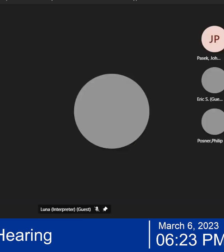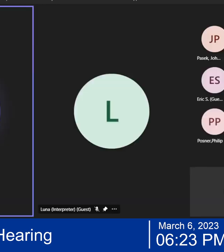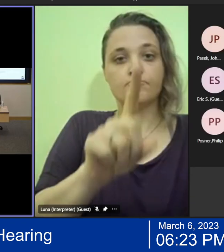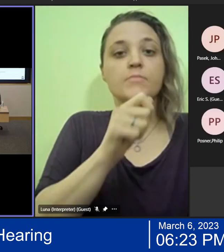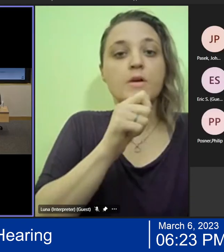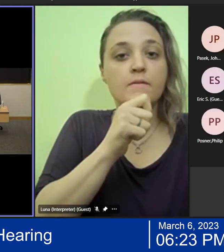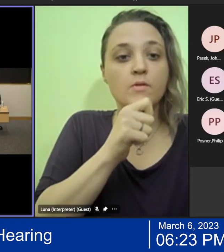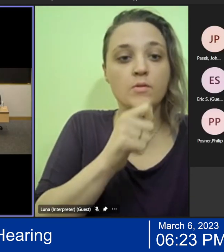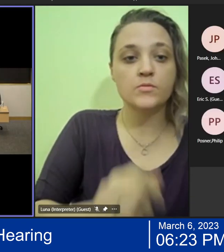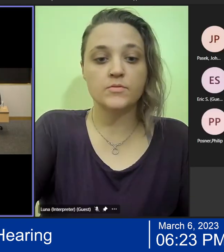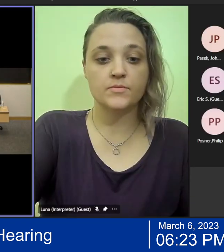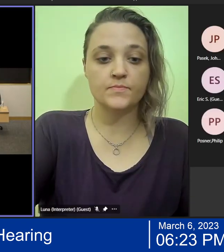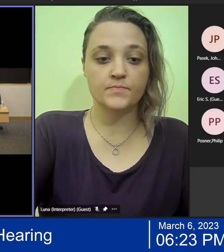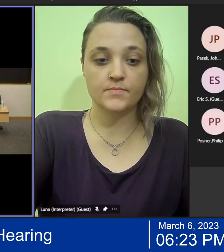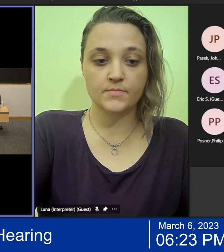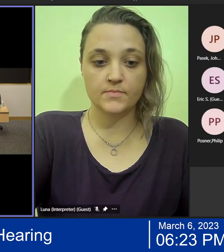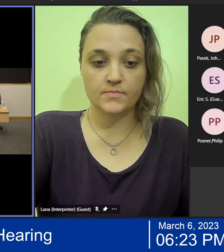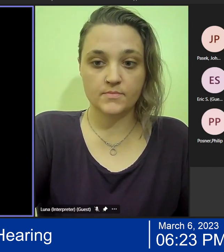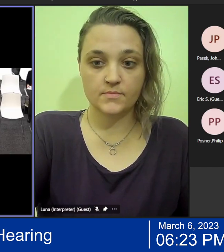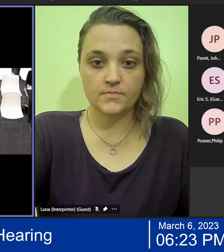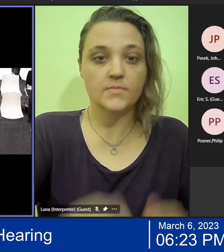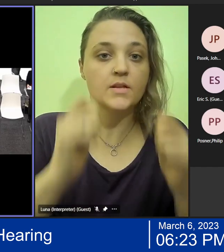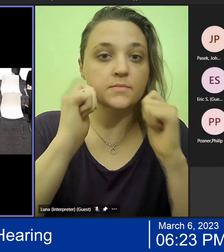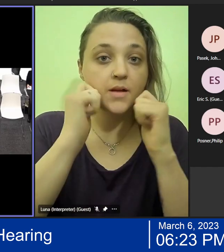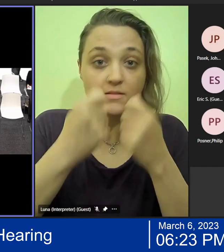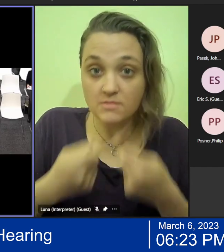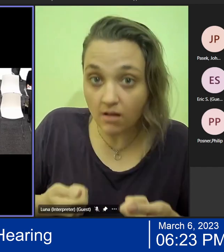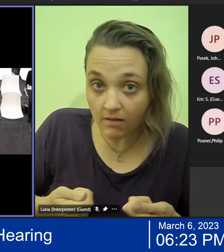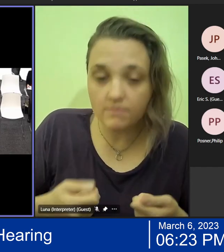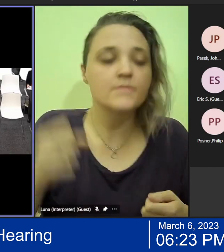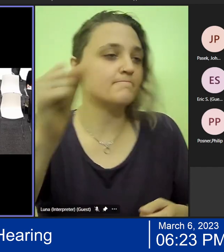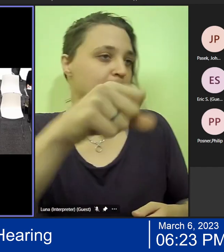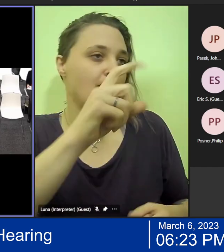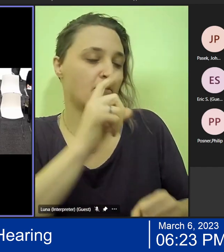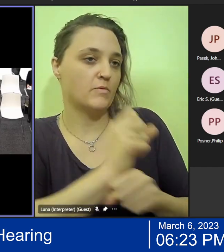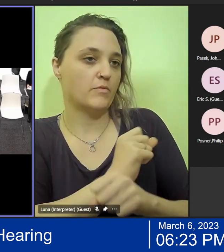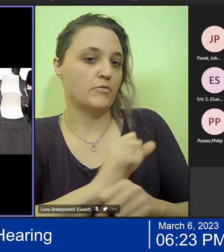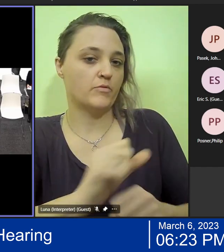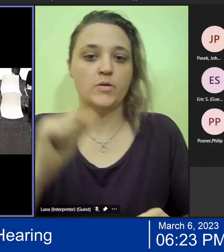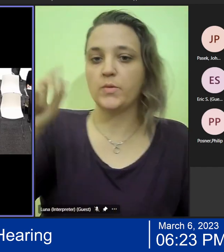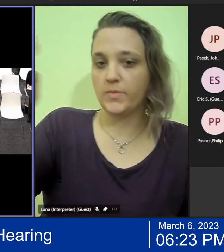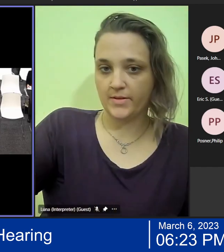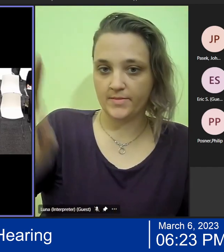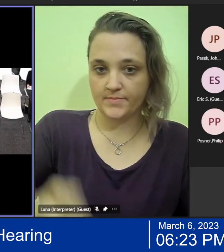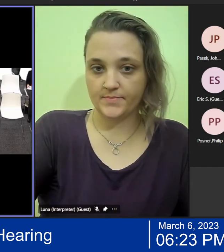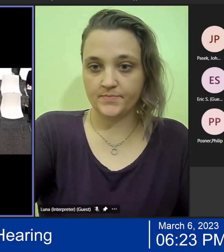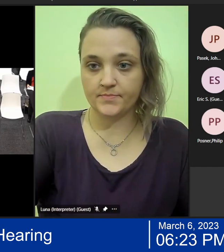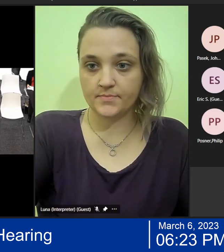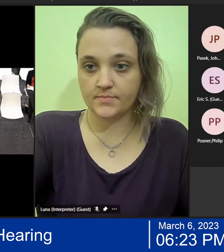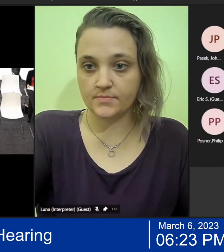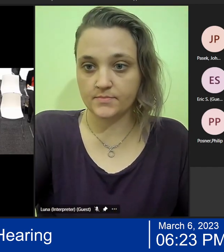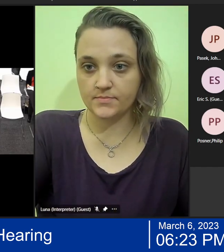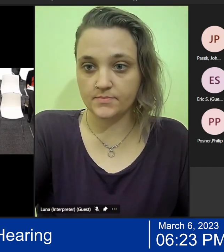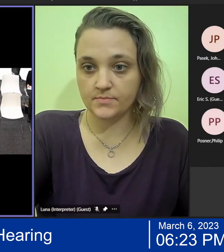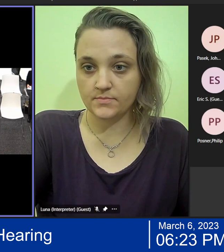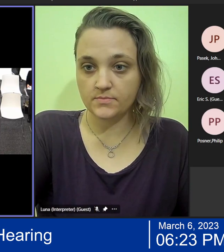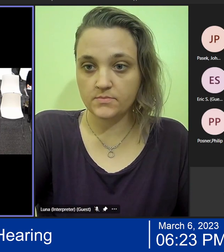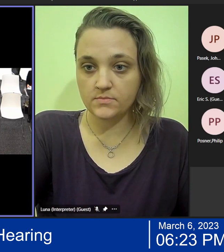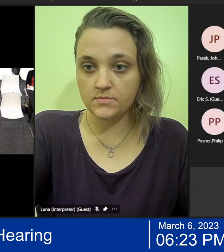Yes, please, the podium and the microphone. Is it better to take off the mask here? Absolutely. Okay.